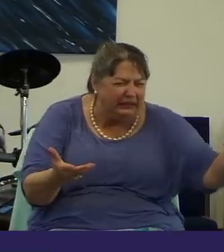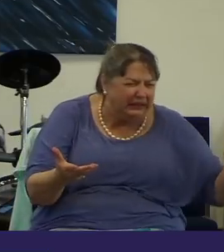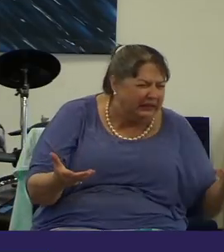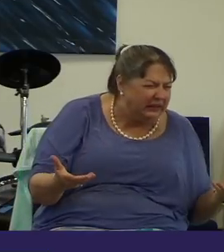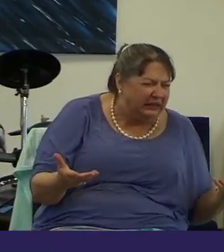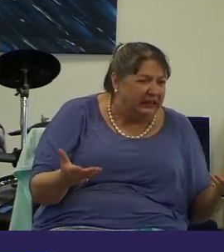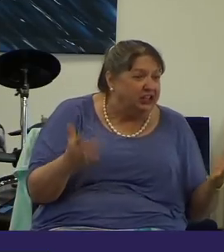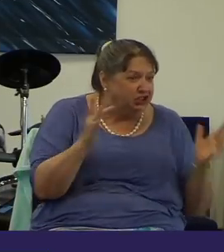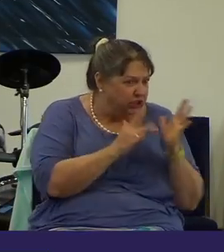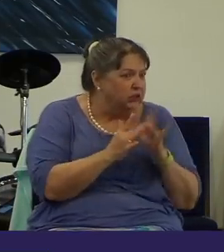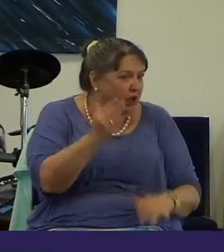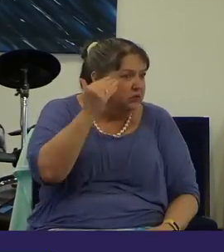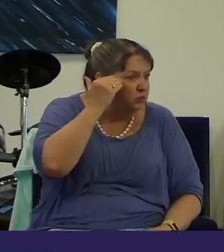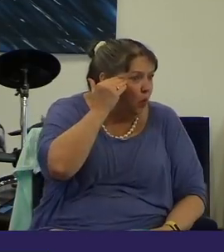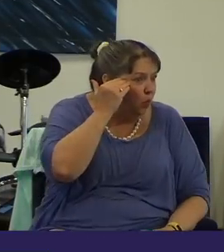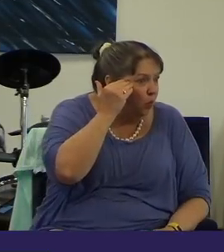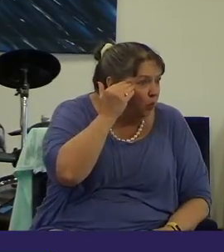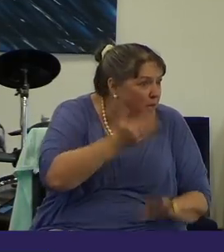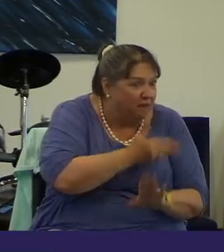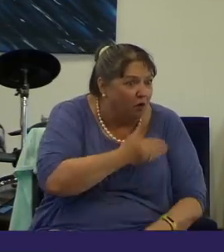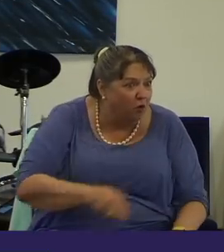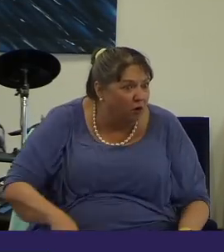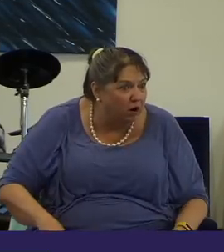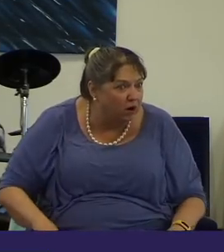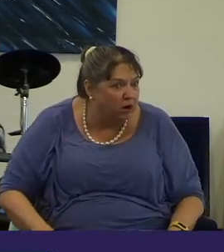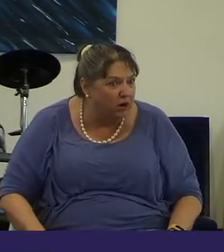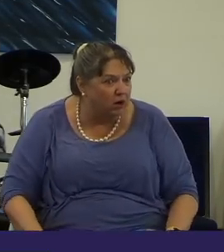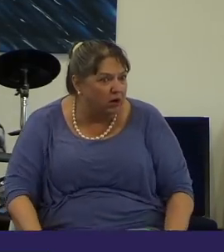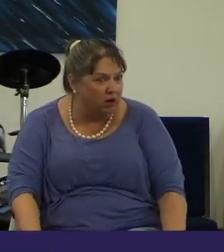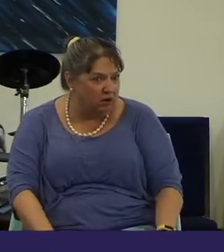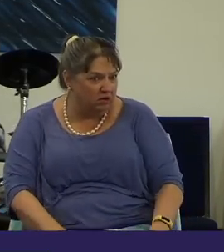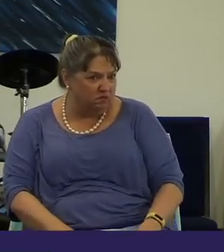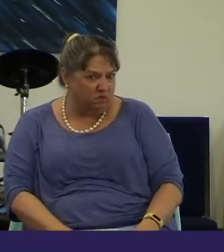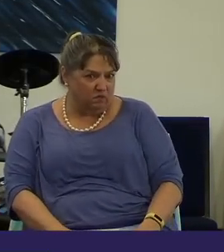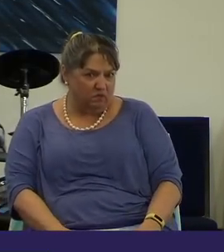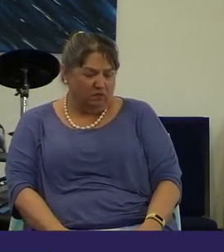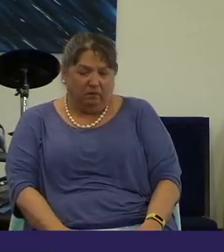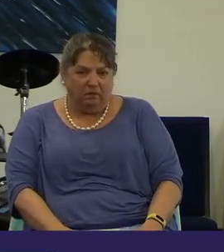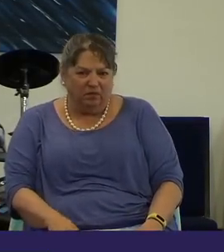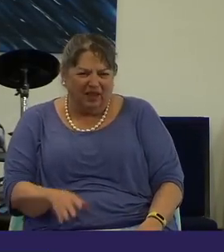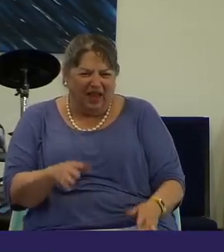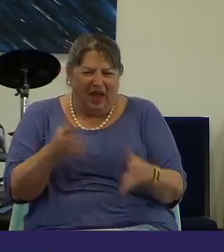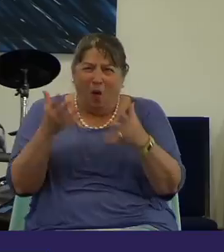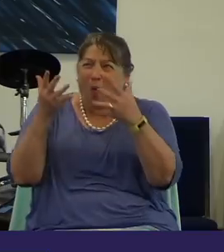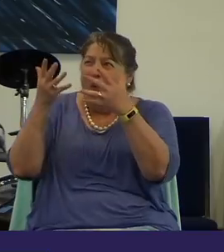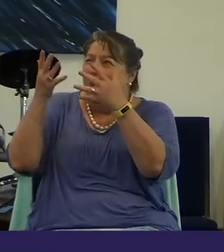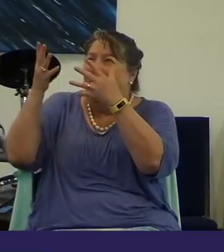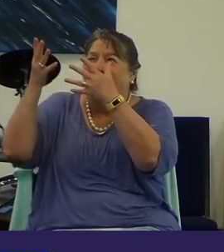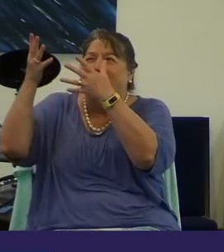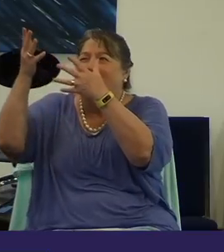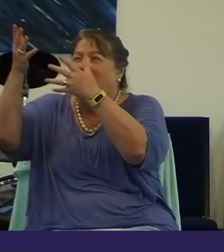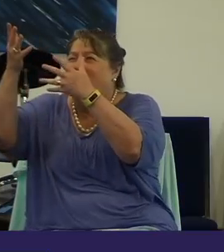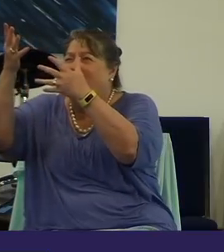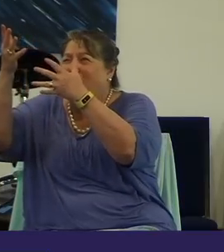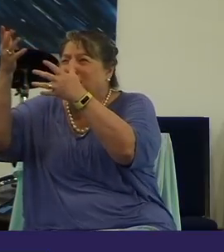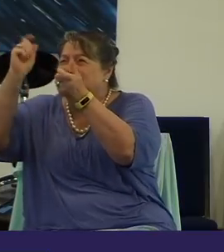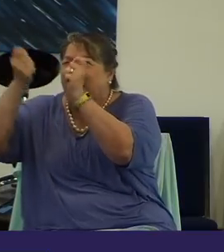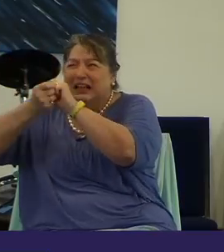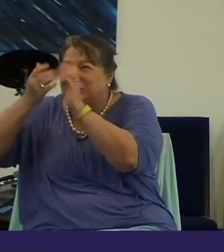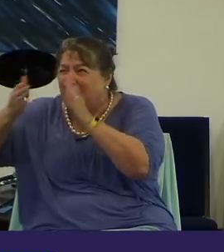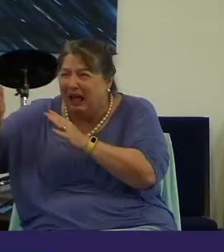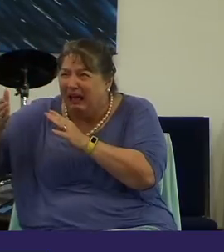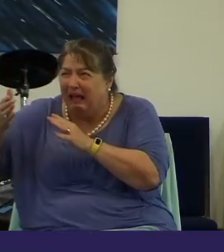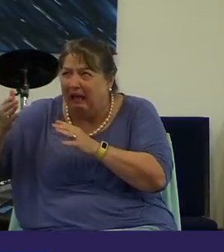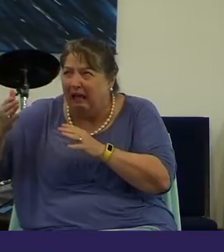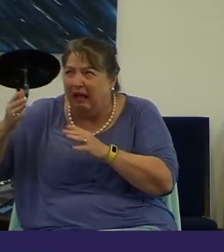he thought about the weight and the heaviness of all these sins. And he goes to the disciples and still nothing.